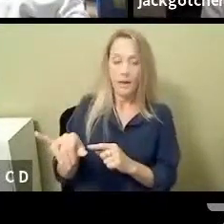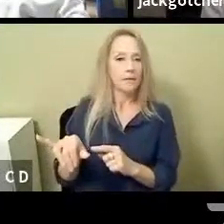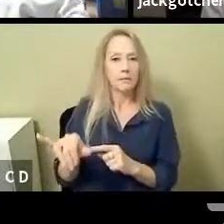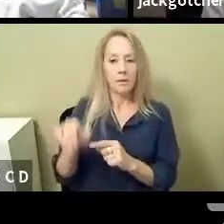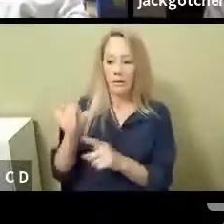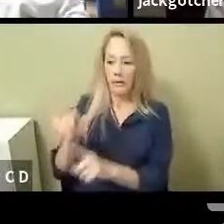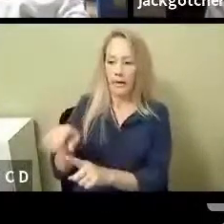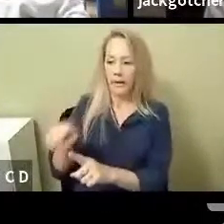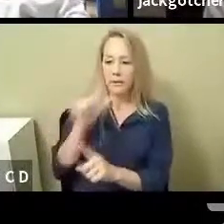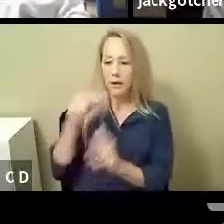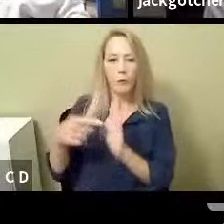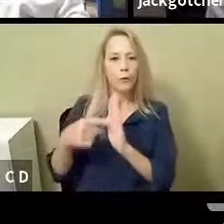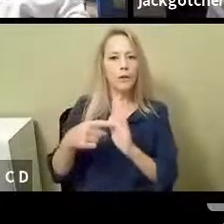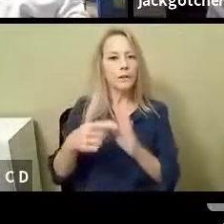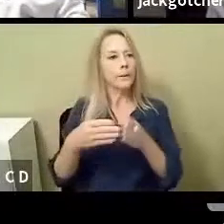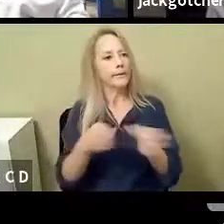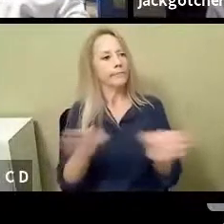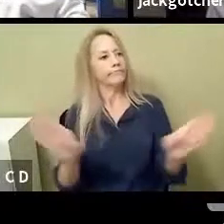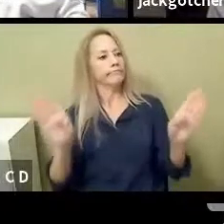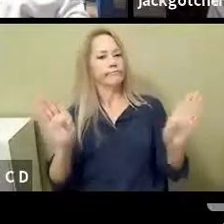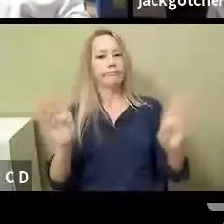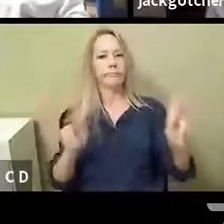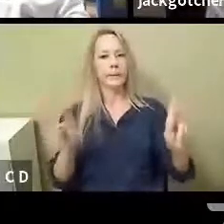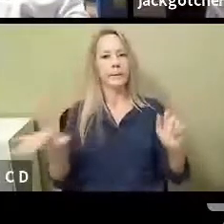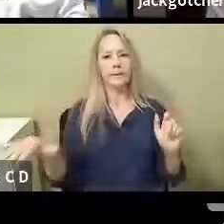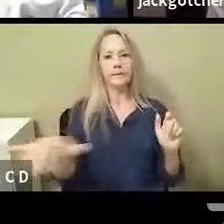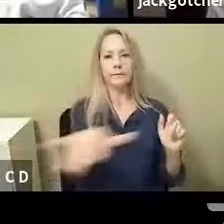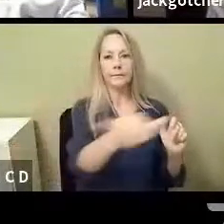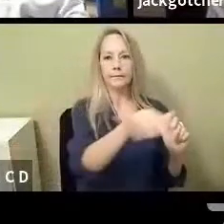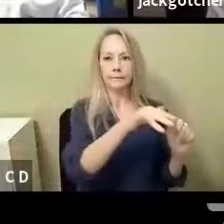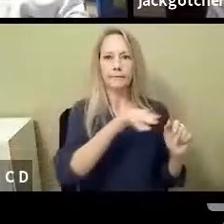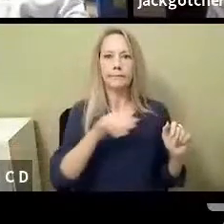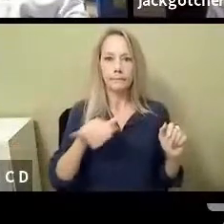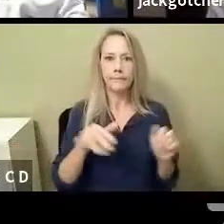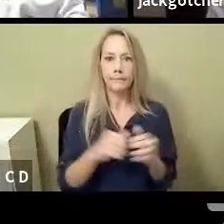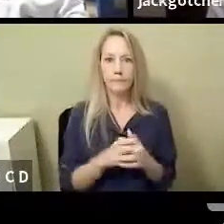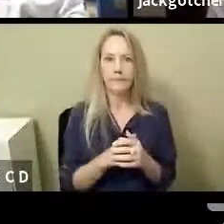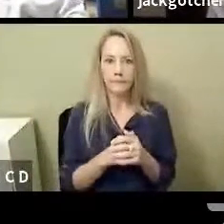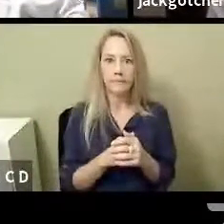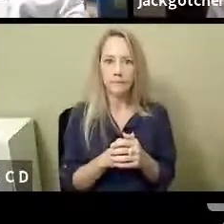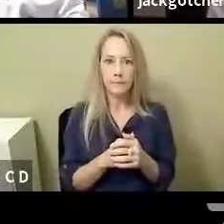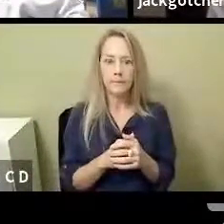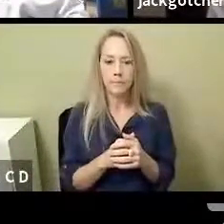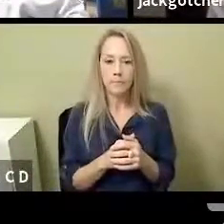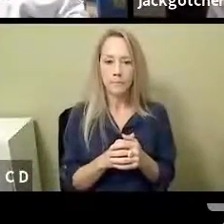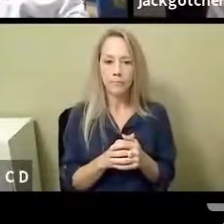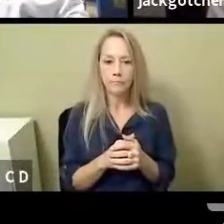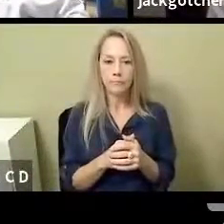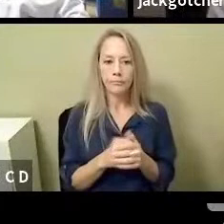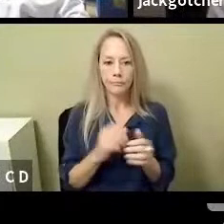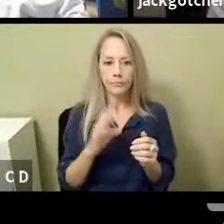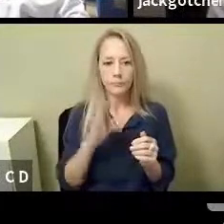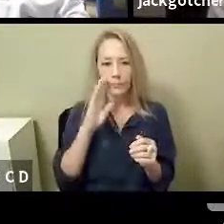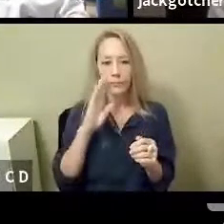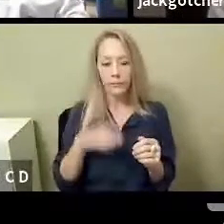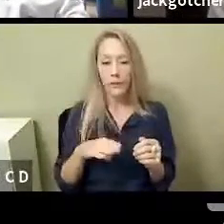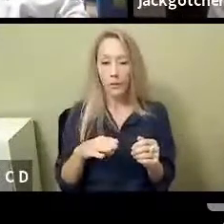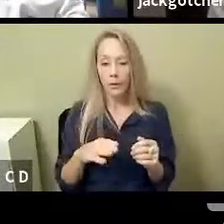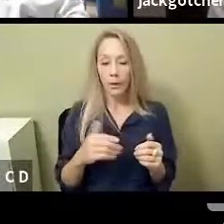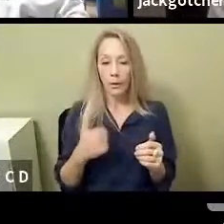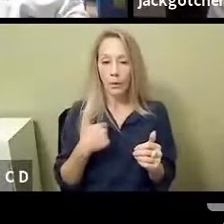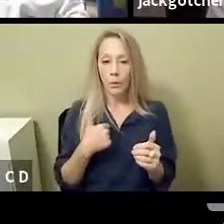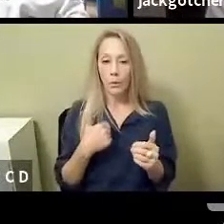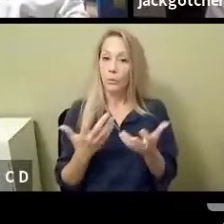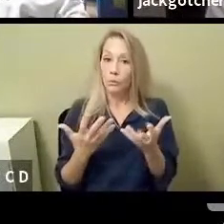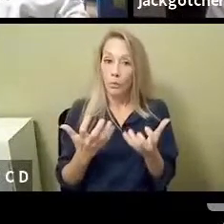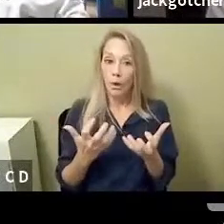population. So I think we do, I hear that we all want metrics, and it would be great to be able to say, that